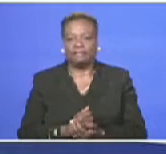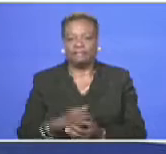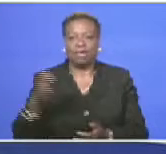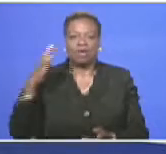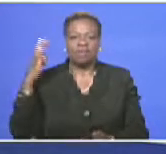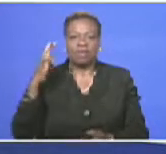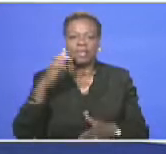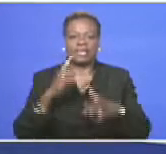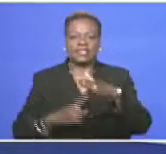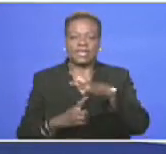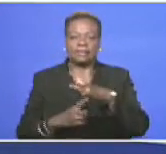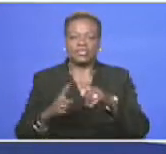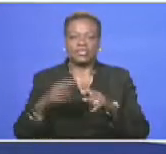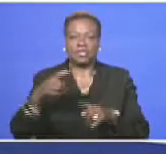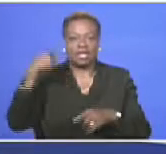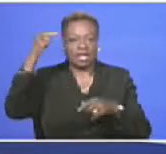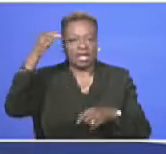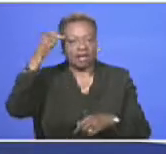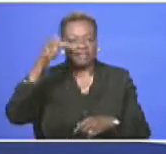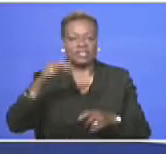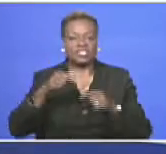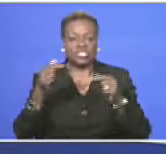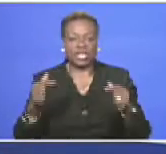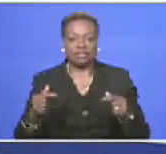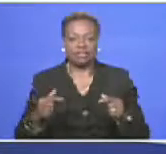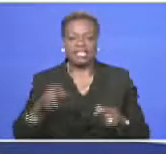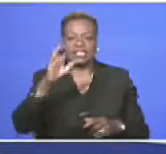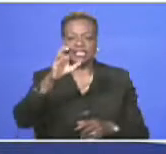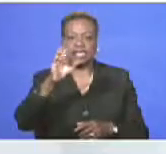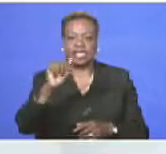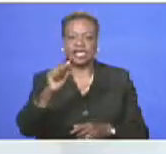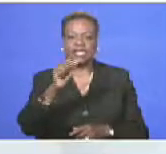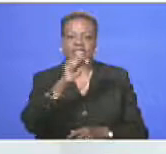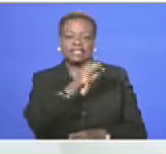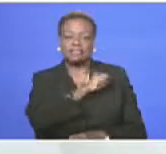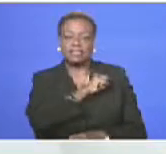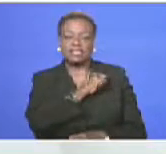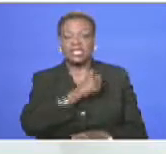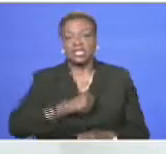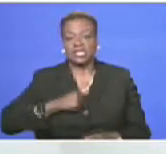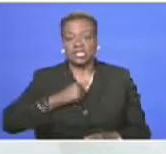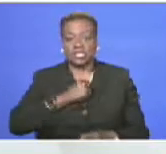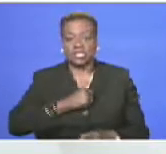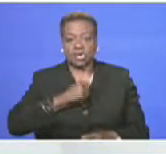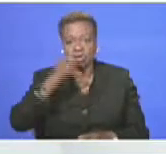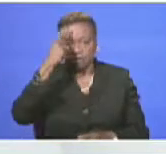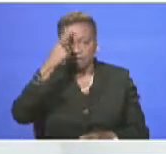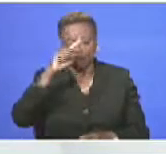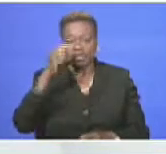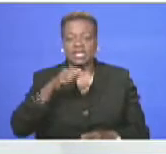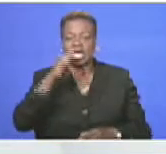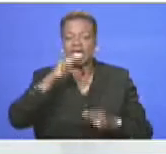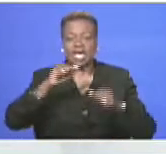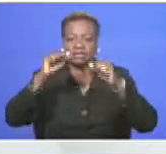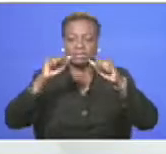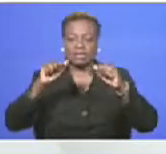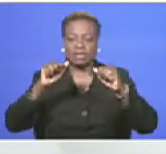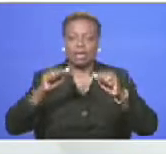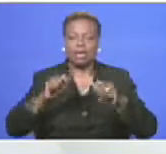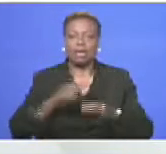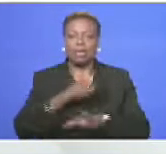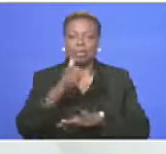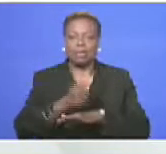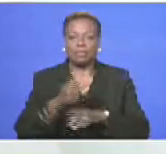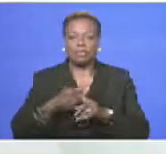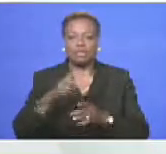Former deputy to the Governor General, C.A. Smith, is apologizing for a preemptive announcement about his appointment to the post of